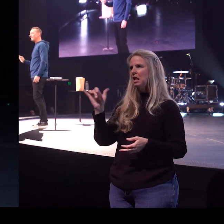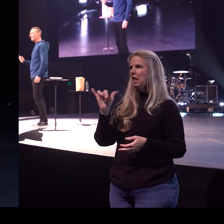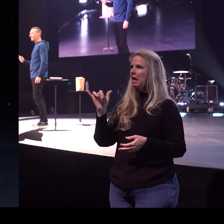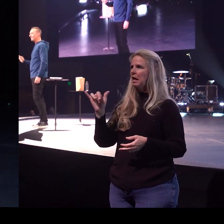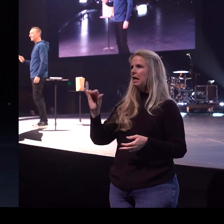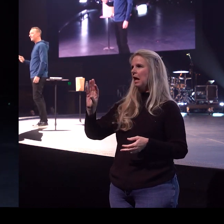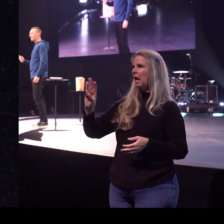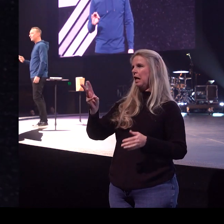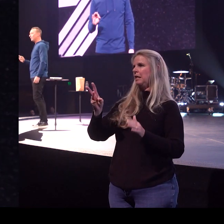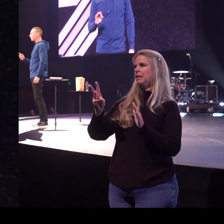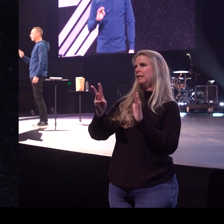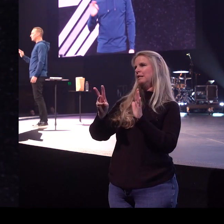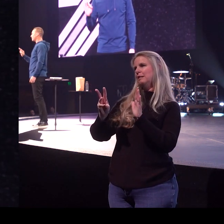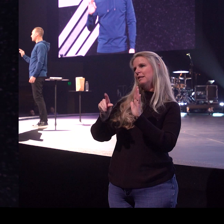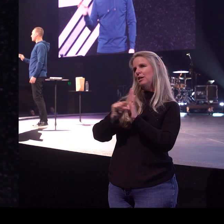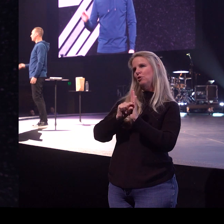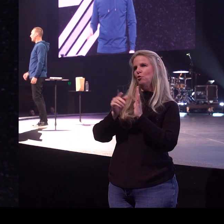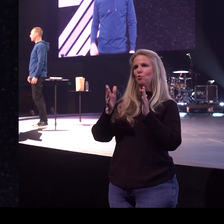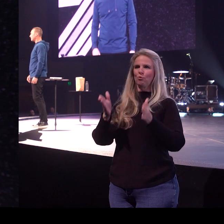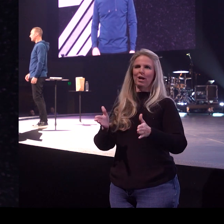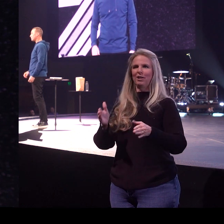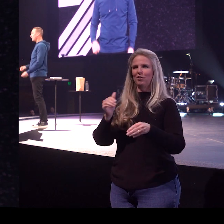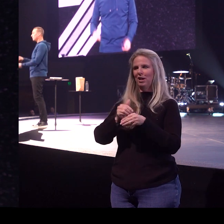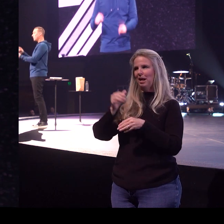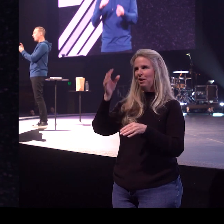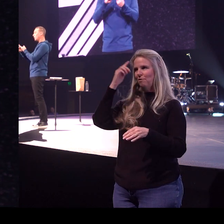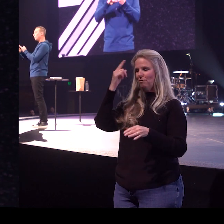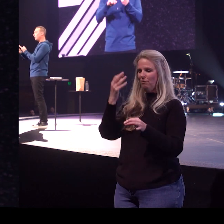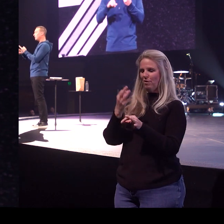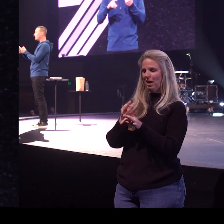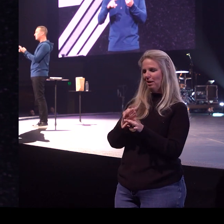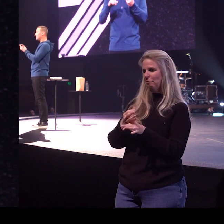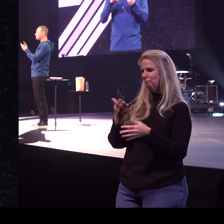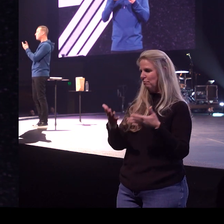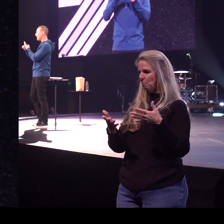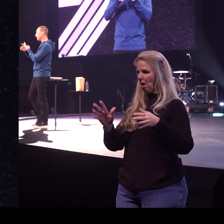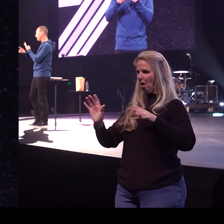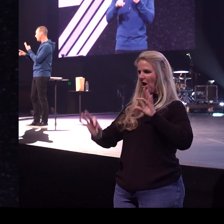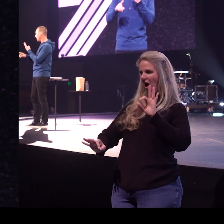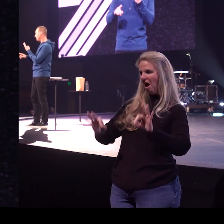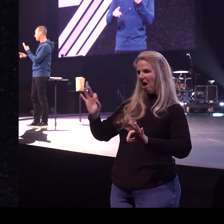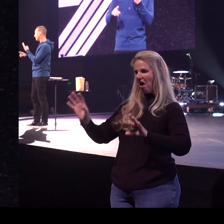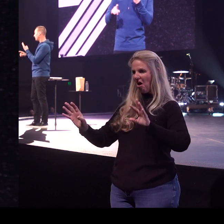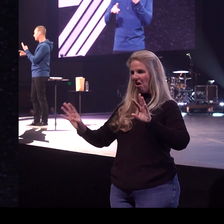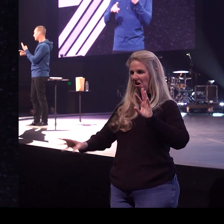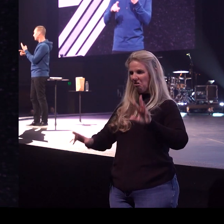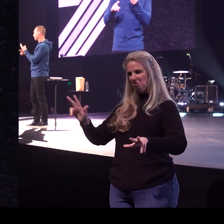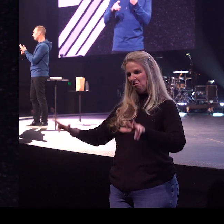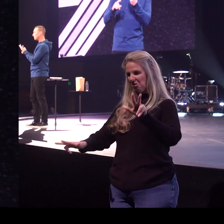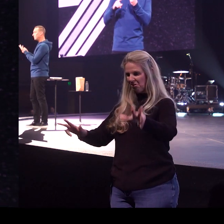faith. What's a sixth grader like? Sixth grader is awkward, smelly.